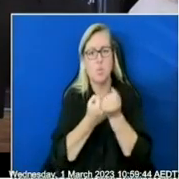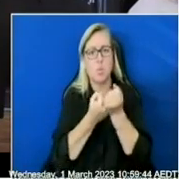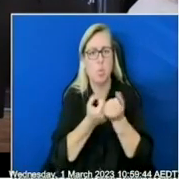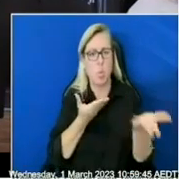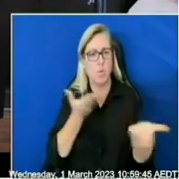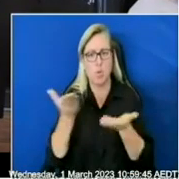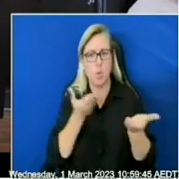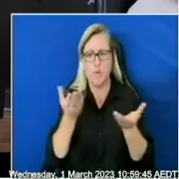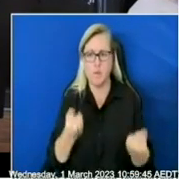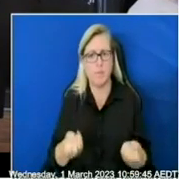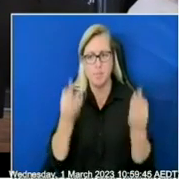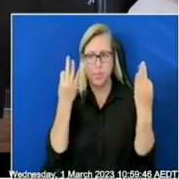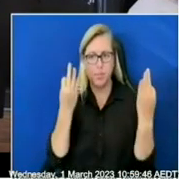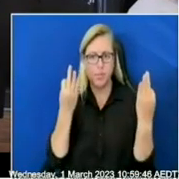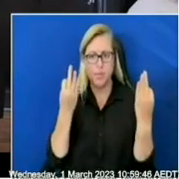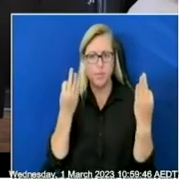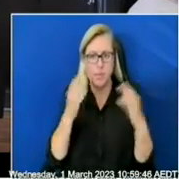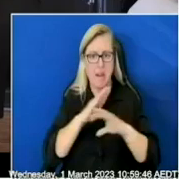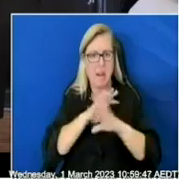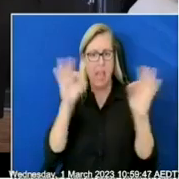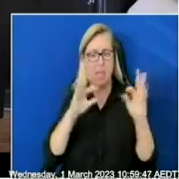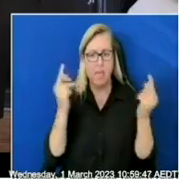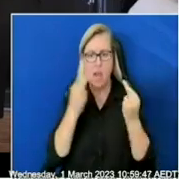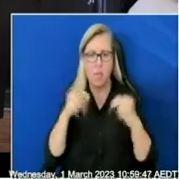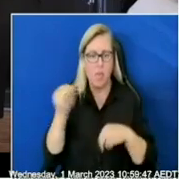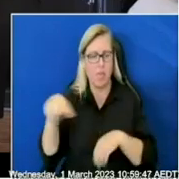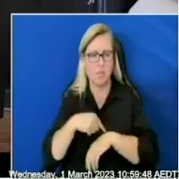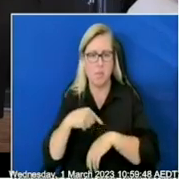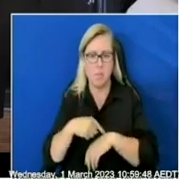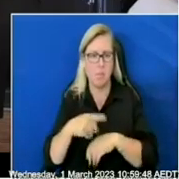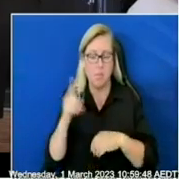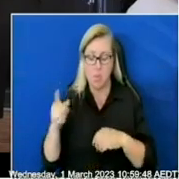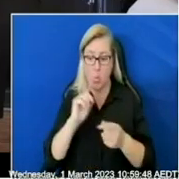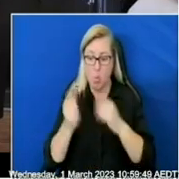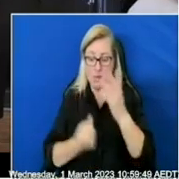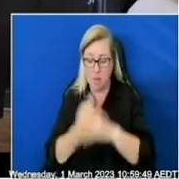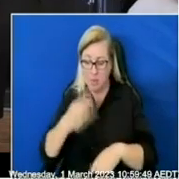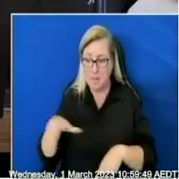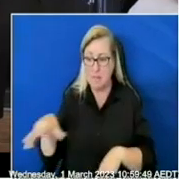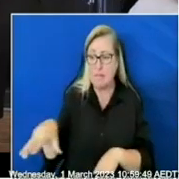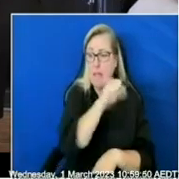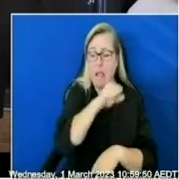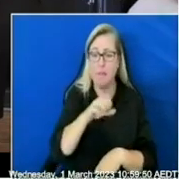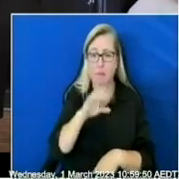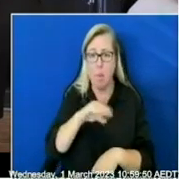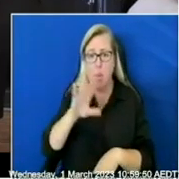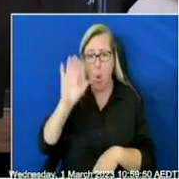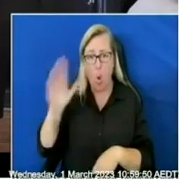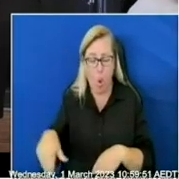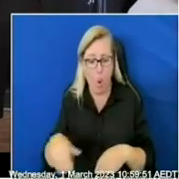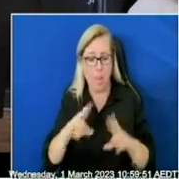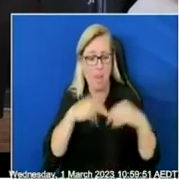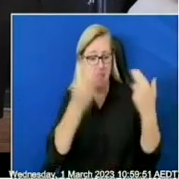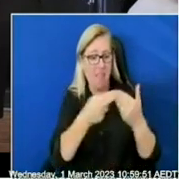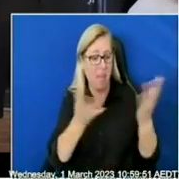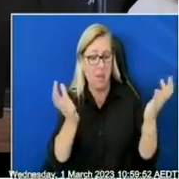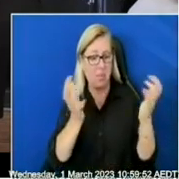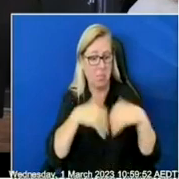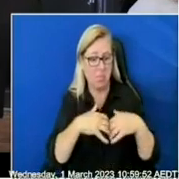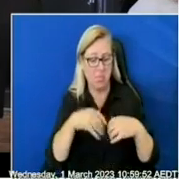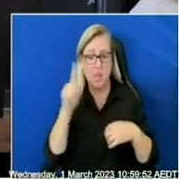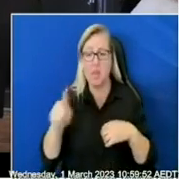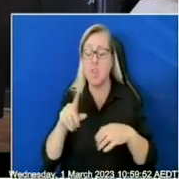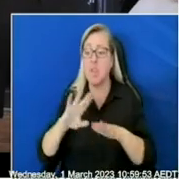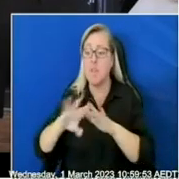know, you've been ripped from your home, torn apart from your family, you end up in Fitzroy, bore your mob,